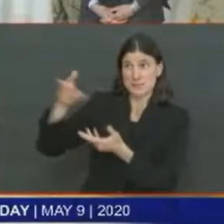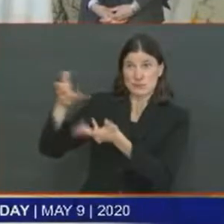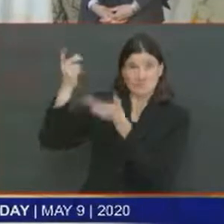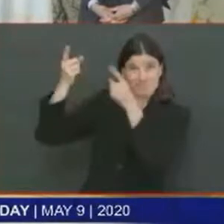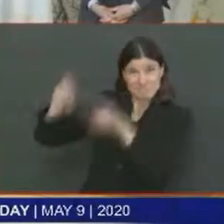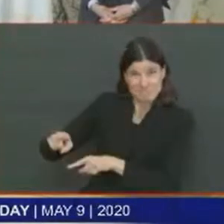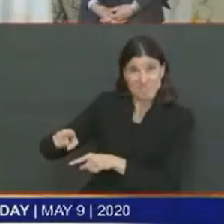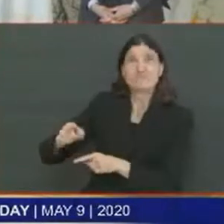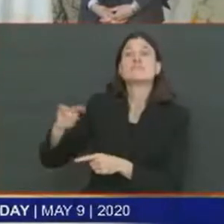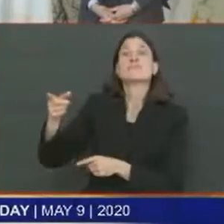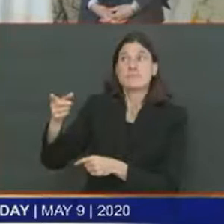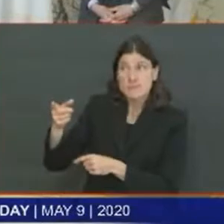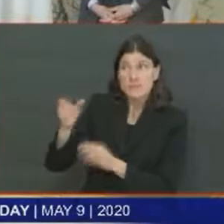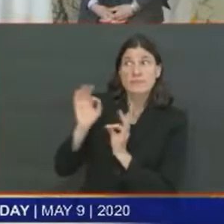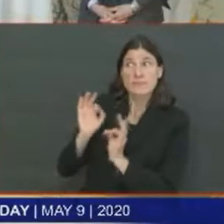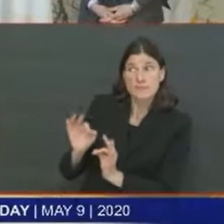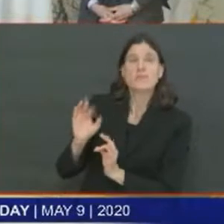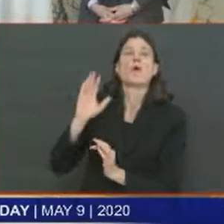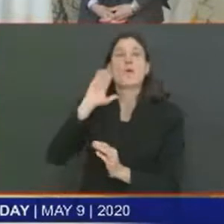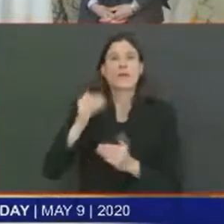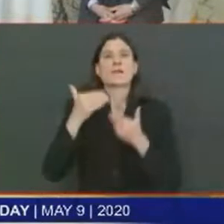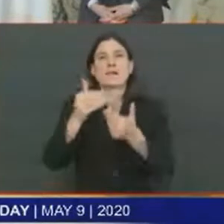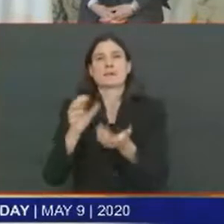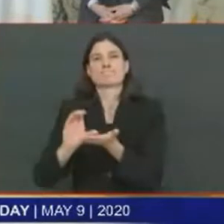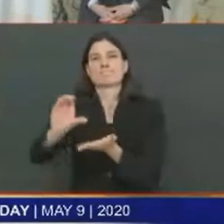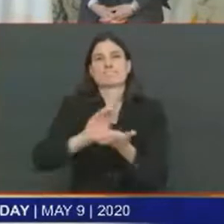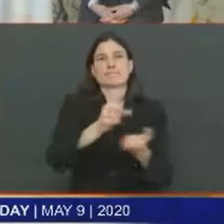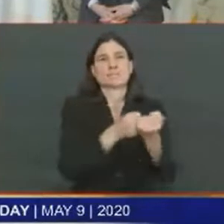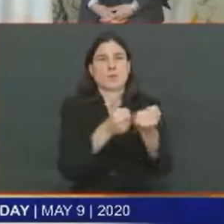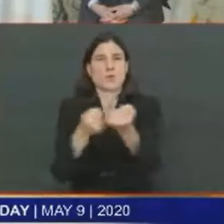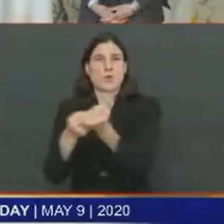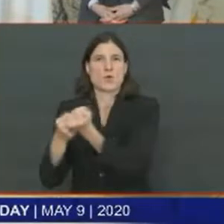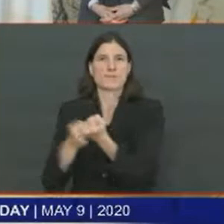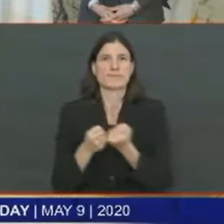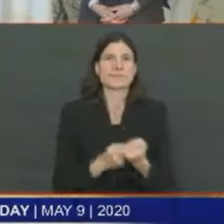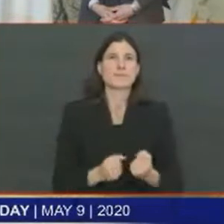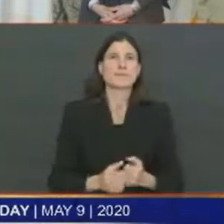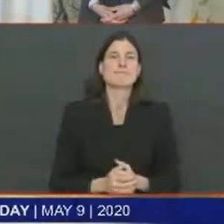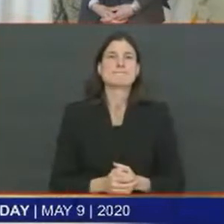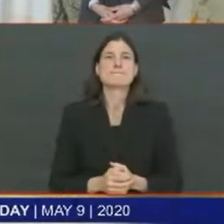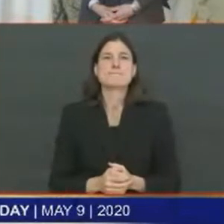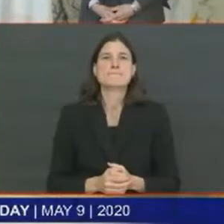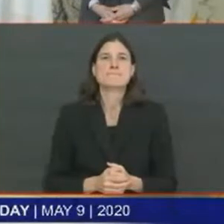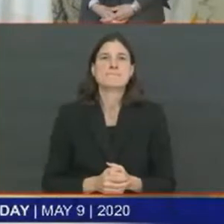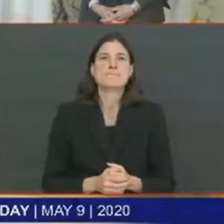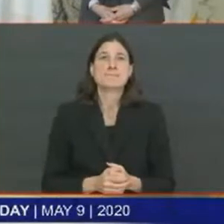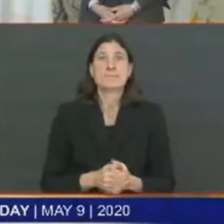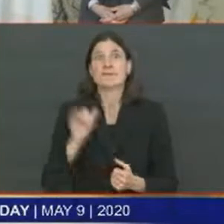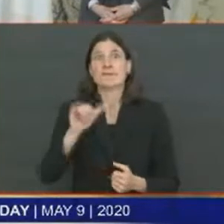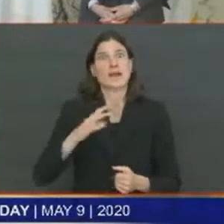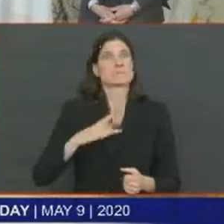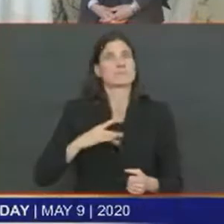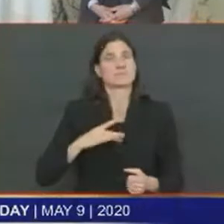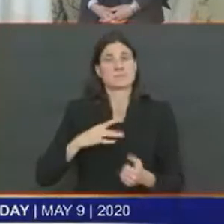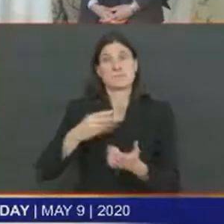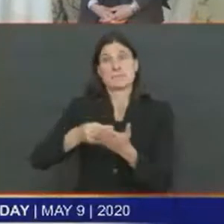loan assistance programs. And I'm excited to say they're now offering their services to Rhode Islanders for free.